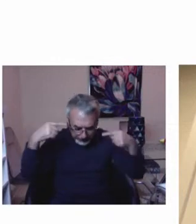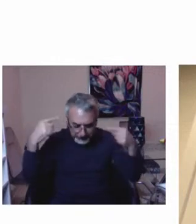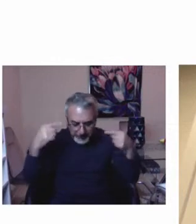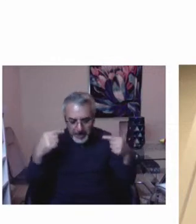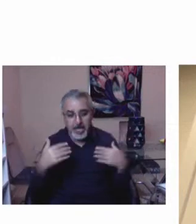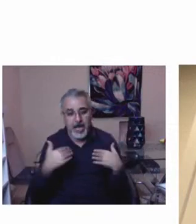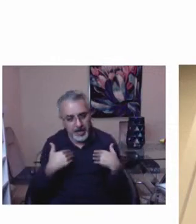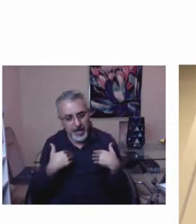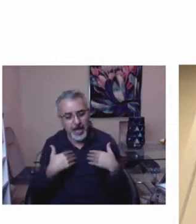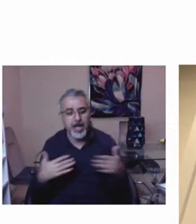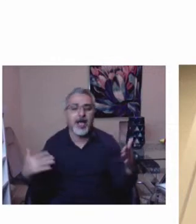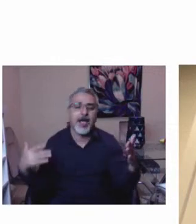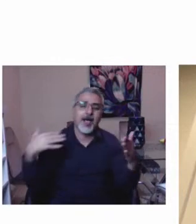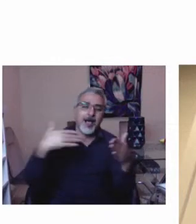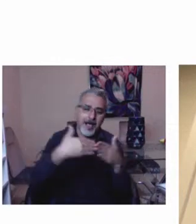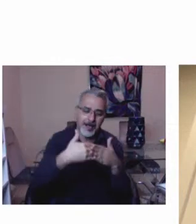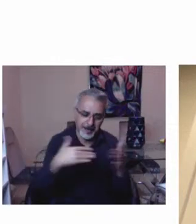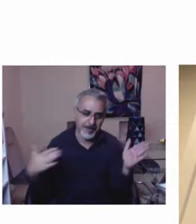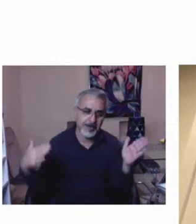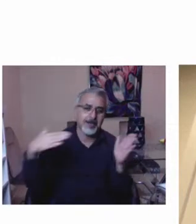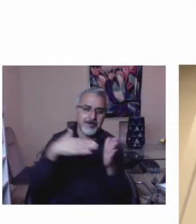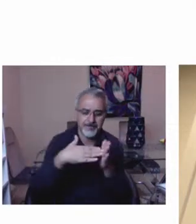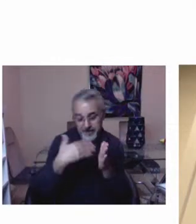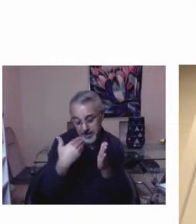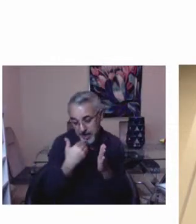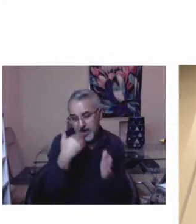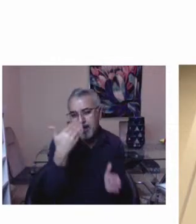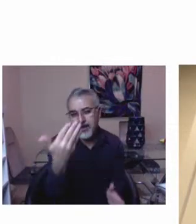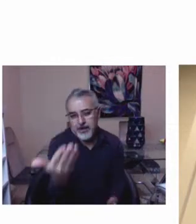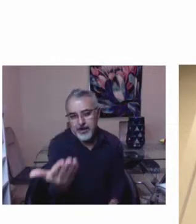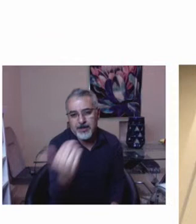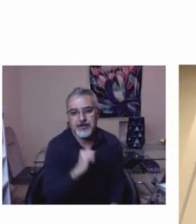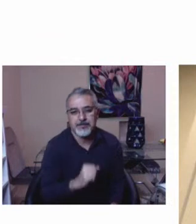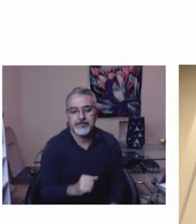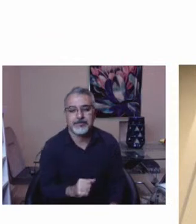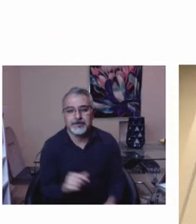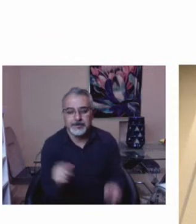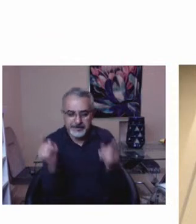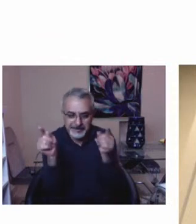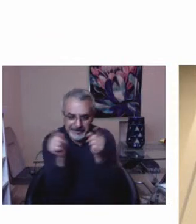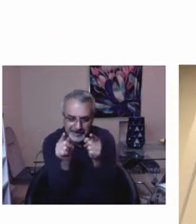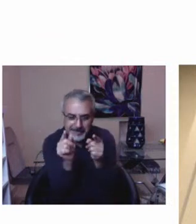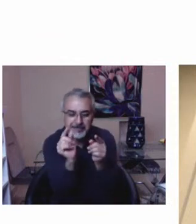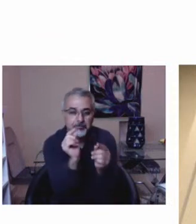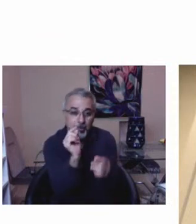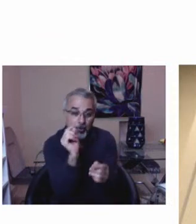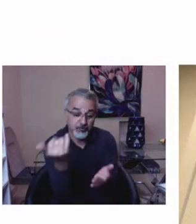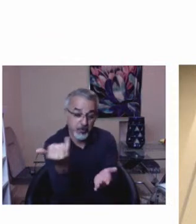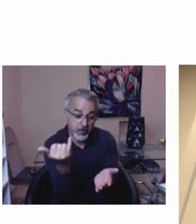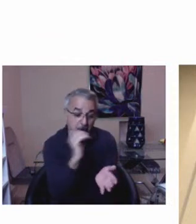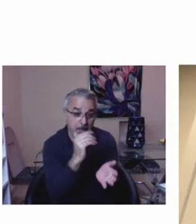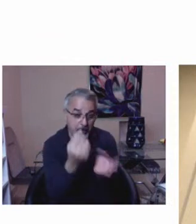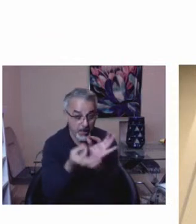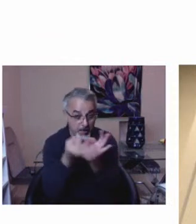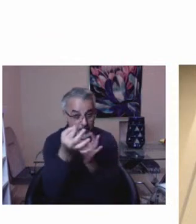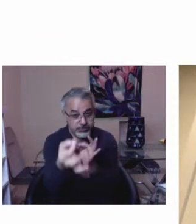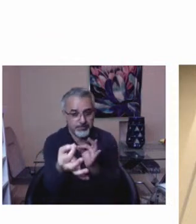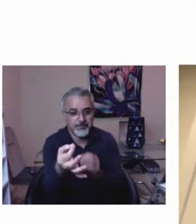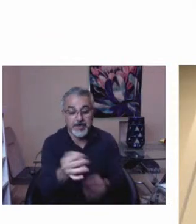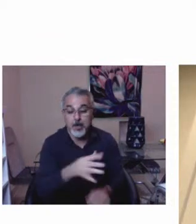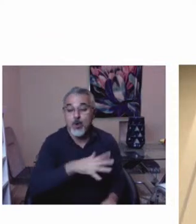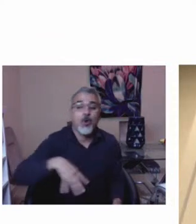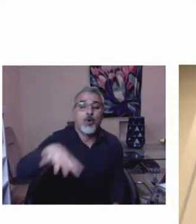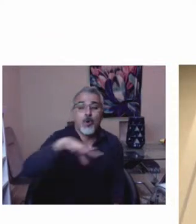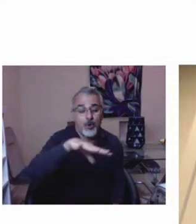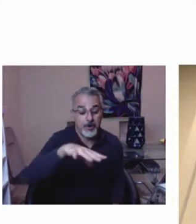in spaces like this, member states and multilateral actors should really start to consider ways we could really develop data systems that will